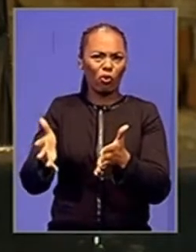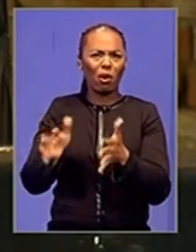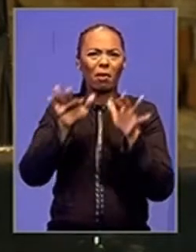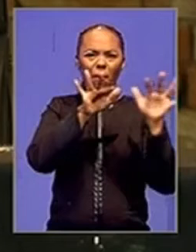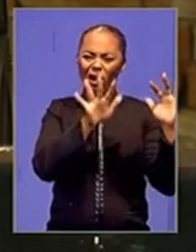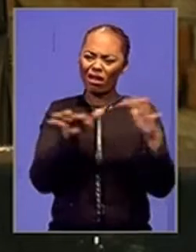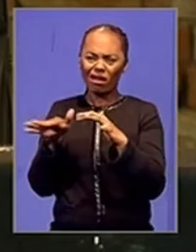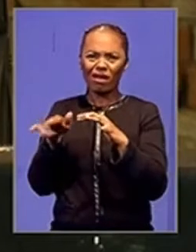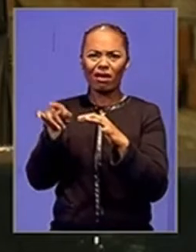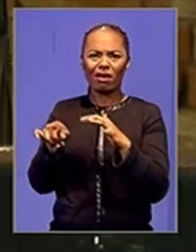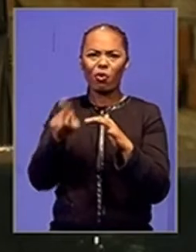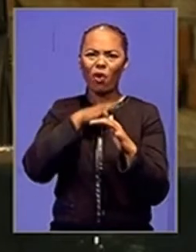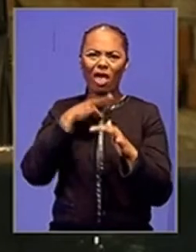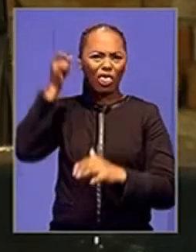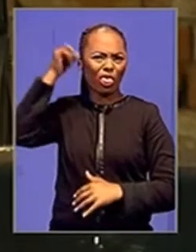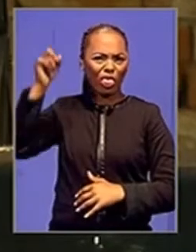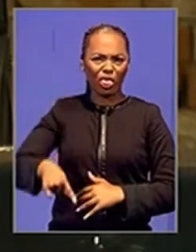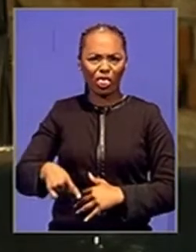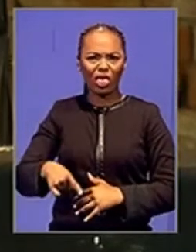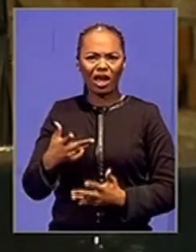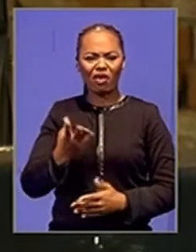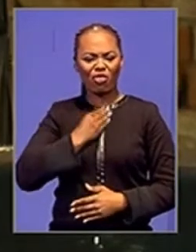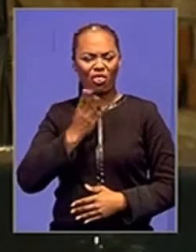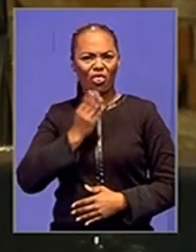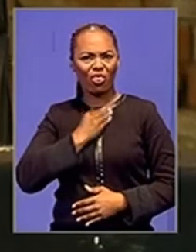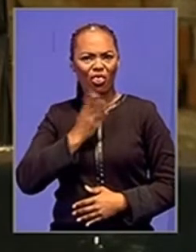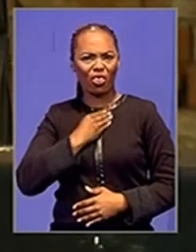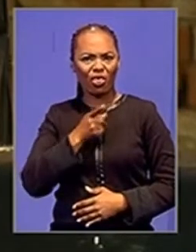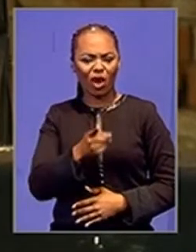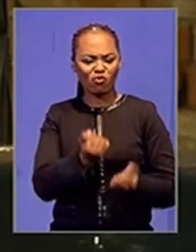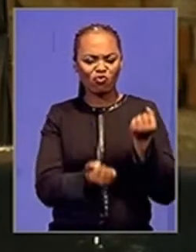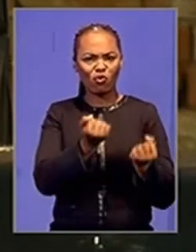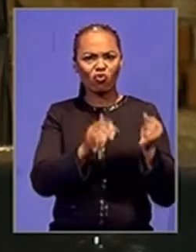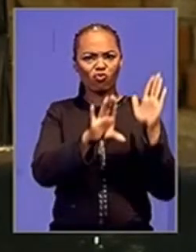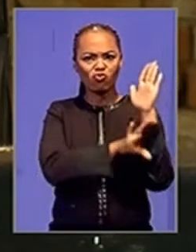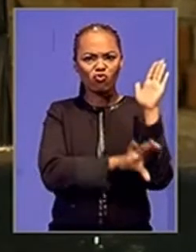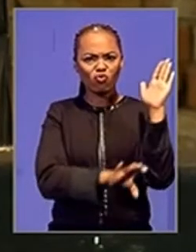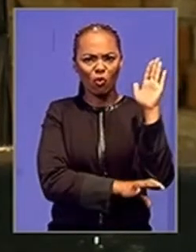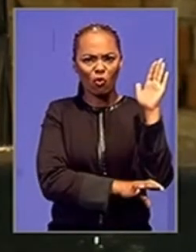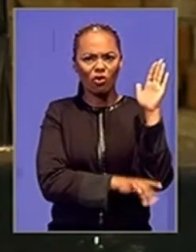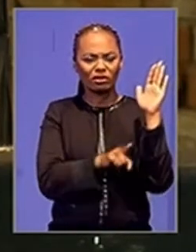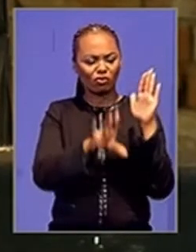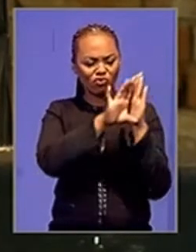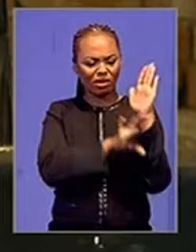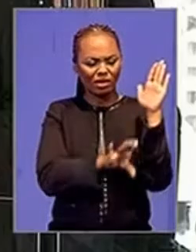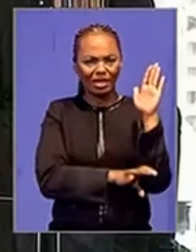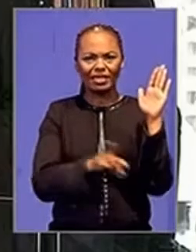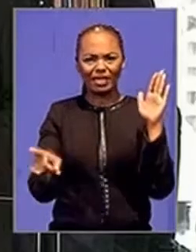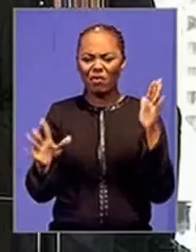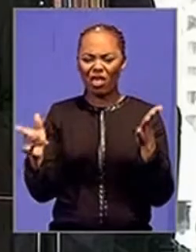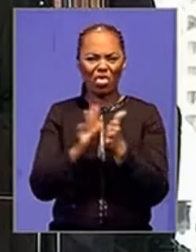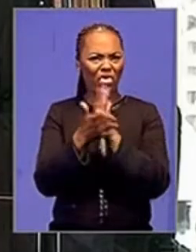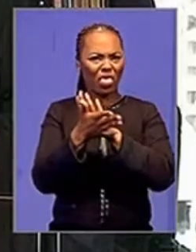Constitution, has sought to ignore, undermine, and in many ways destroy the rule of law